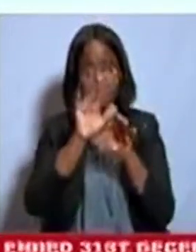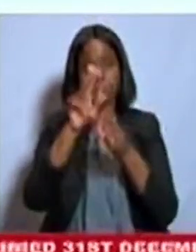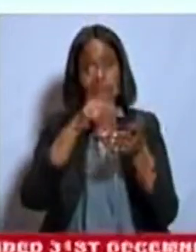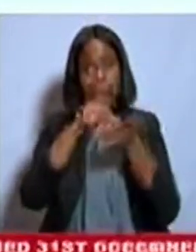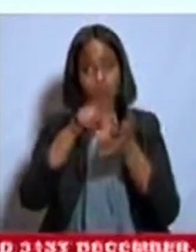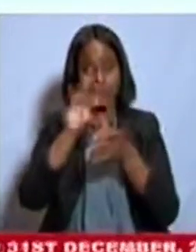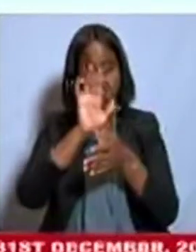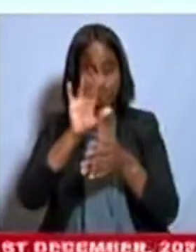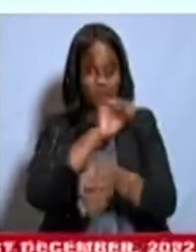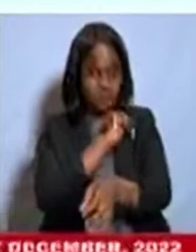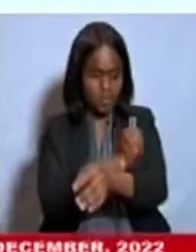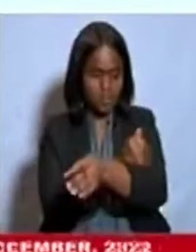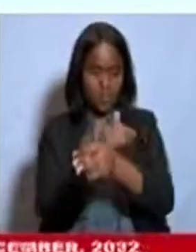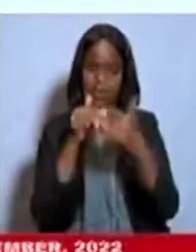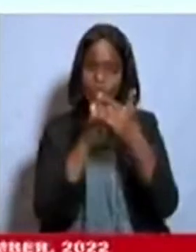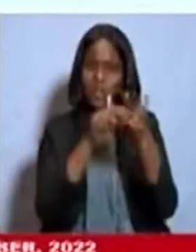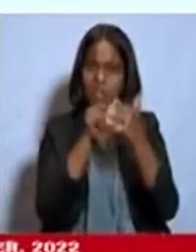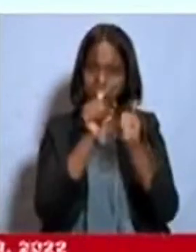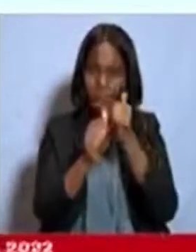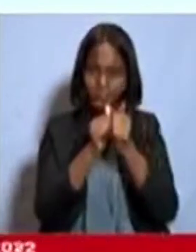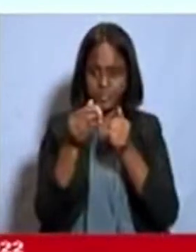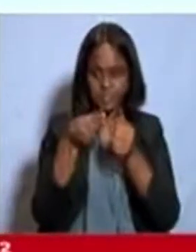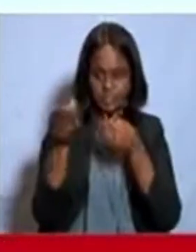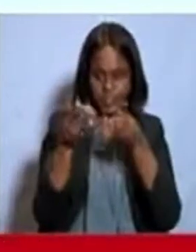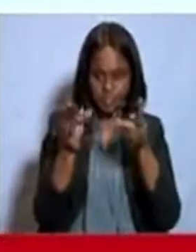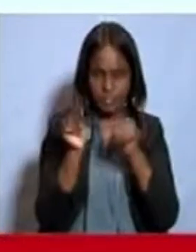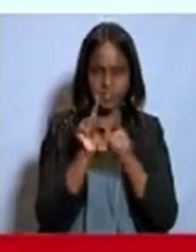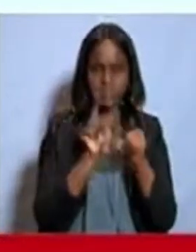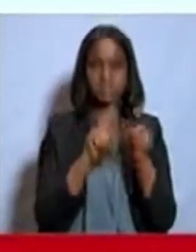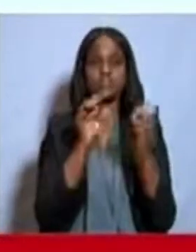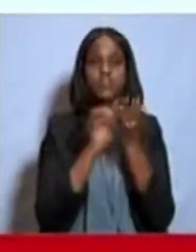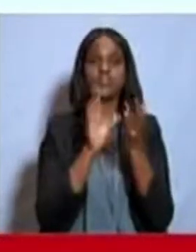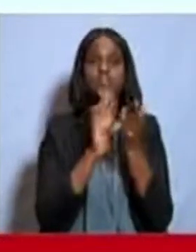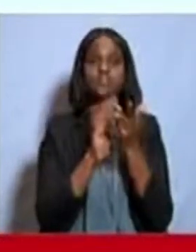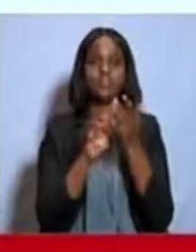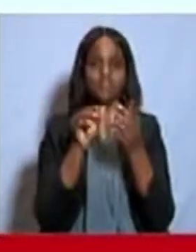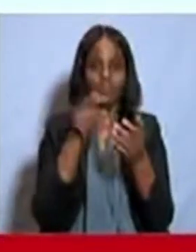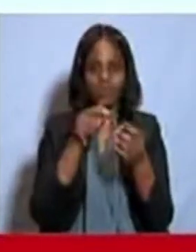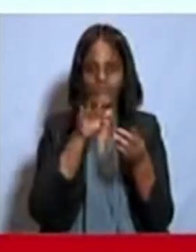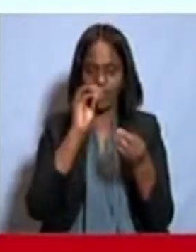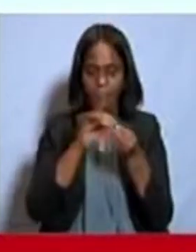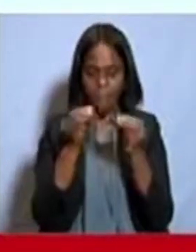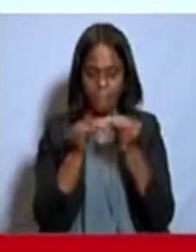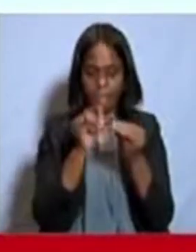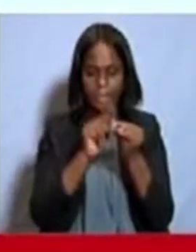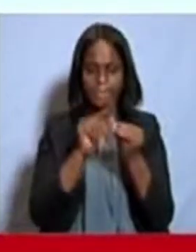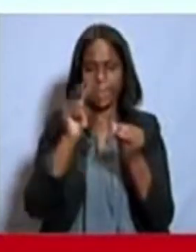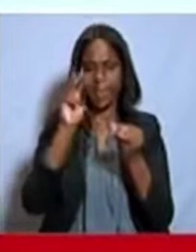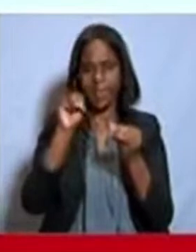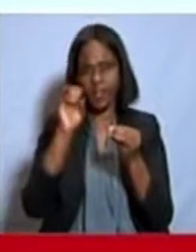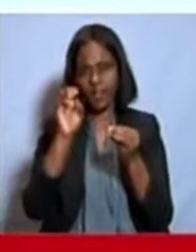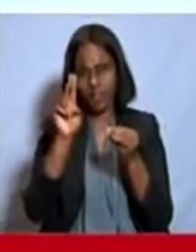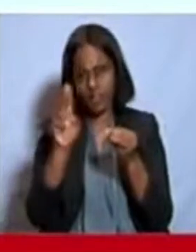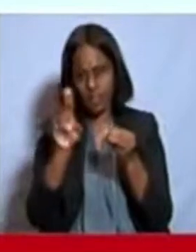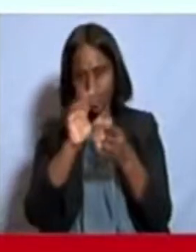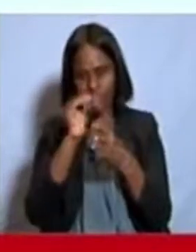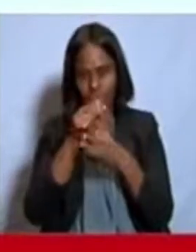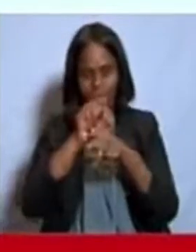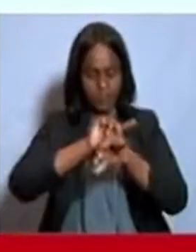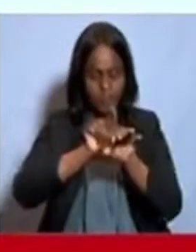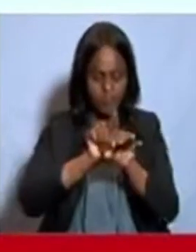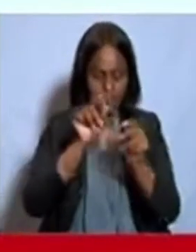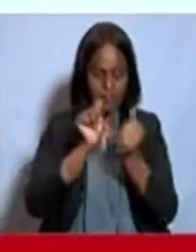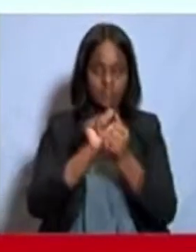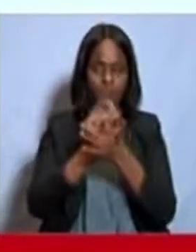the authority against which expenditure is being incurred, the warrant number, the memorandum or minutes, and